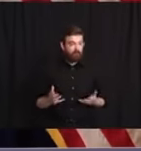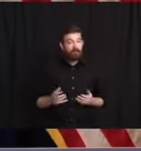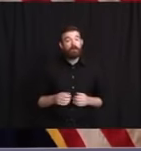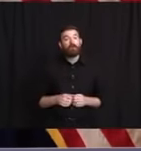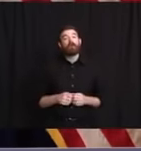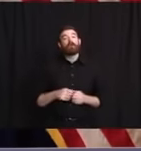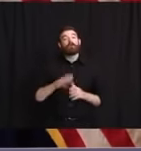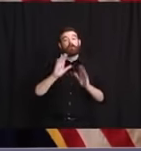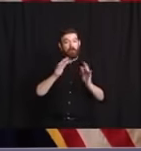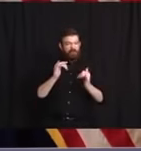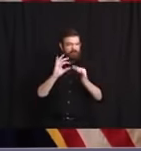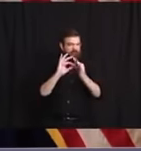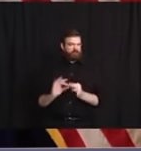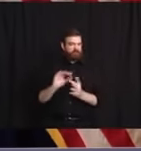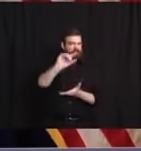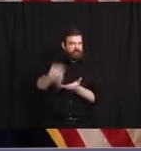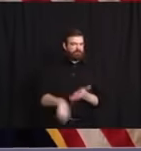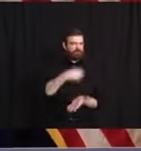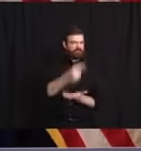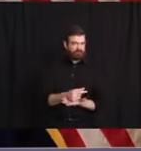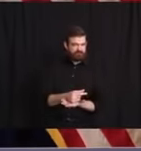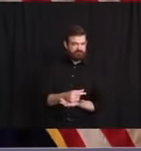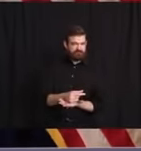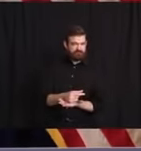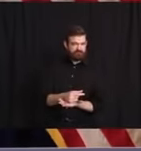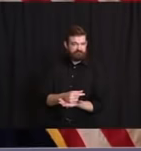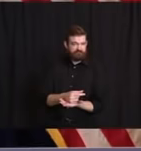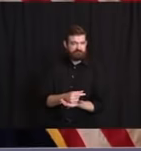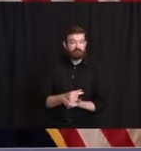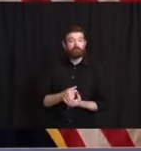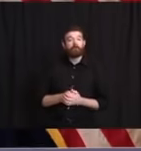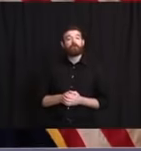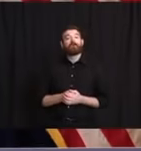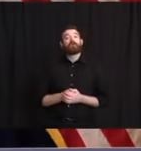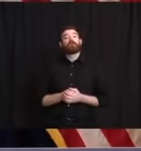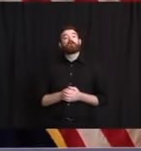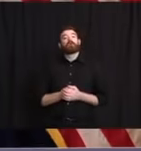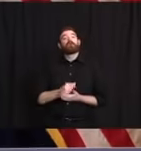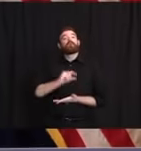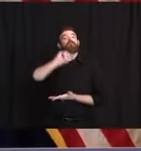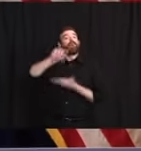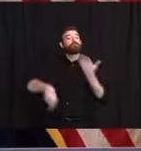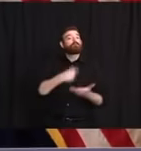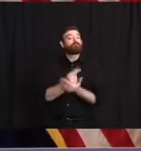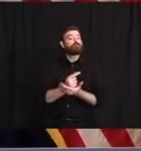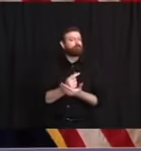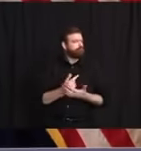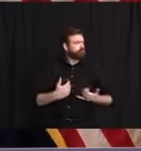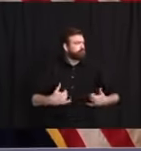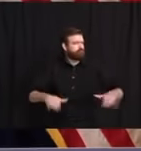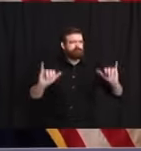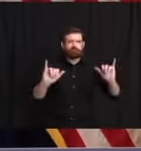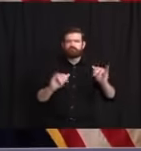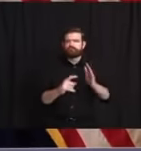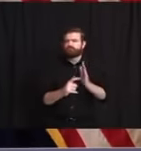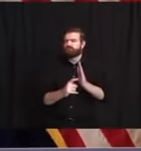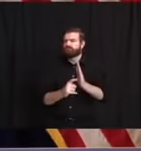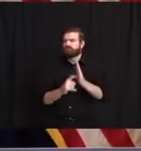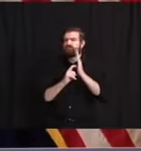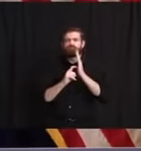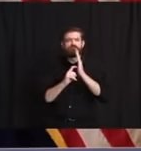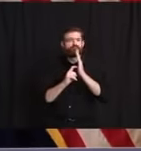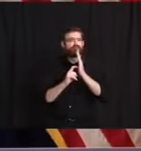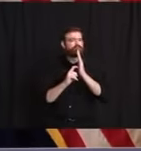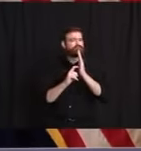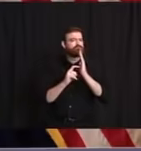I think it's, again, important to note that the graduations will still be subject to the same gatherings rules that will apply to everyone